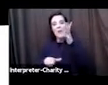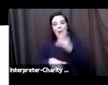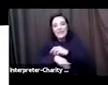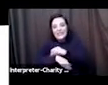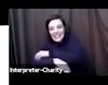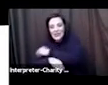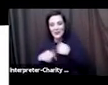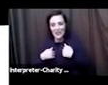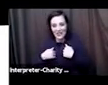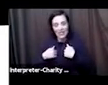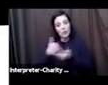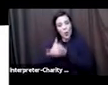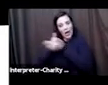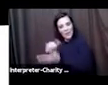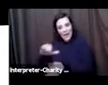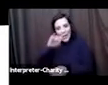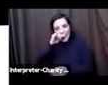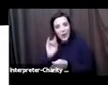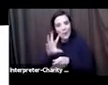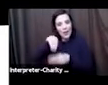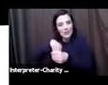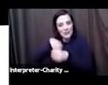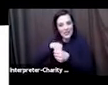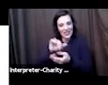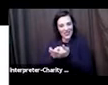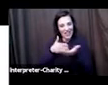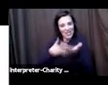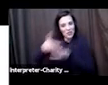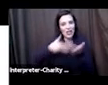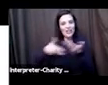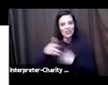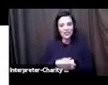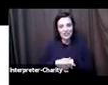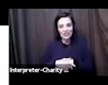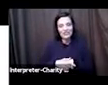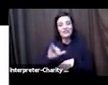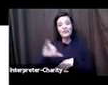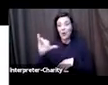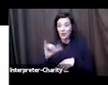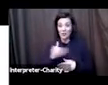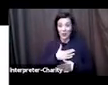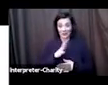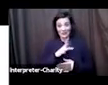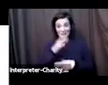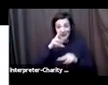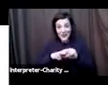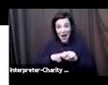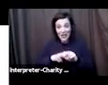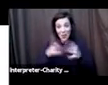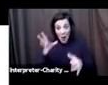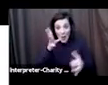helps that kiddo participate in that engagement and that interaction. And that's also super fun, because who doesn't want tickles from mom